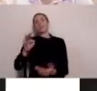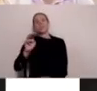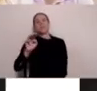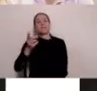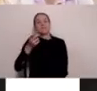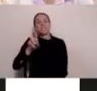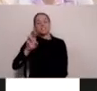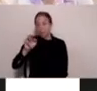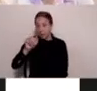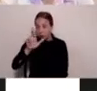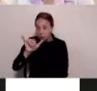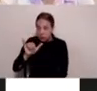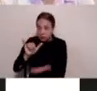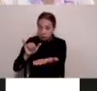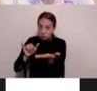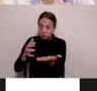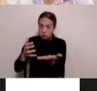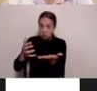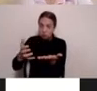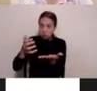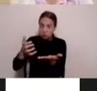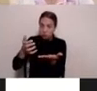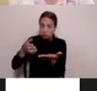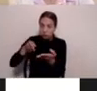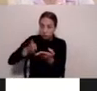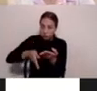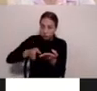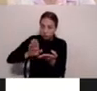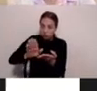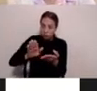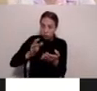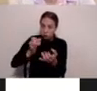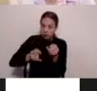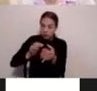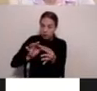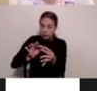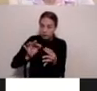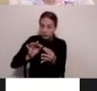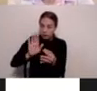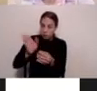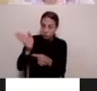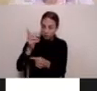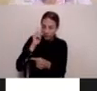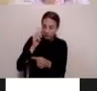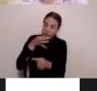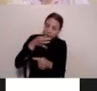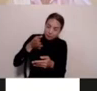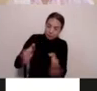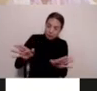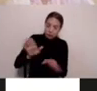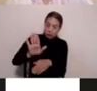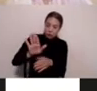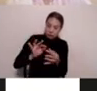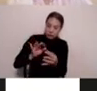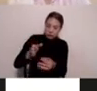Mary, would you like to finish saying the last few words on your presentation? I think you were nearing the conclusion of your thoughts there.